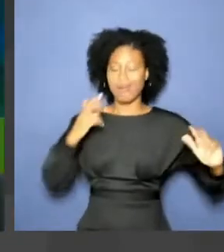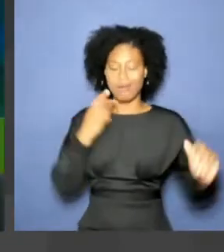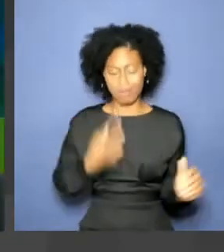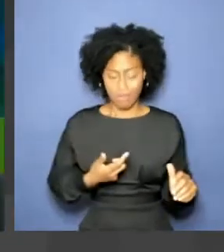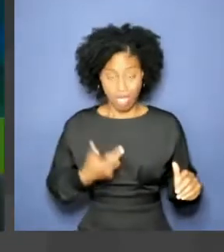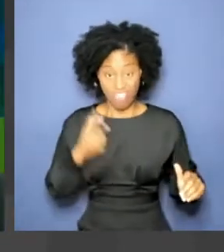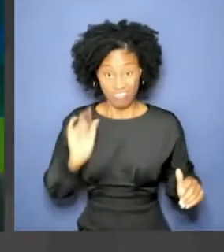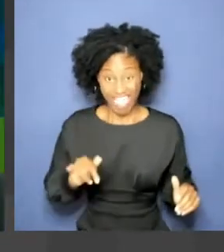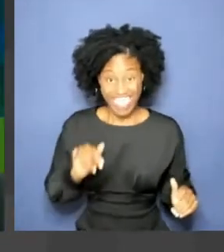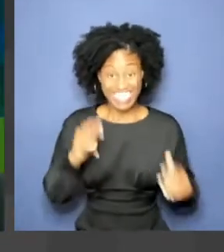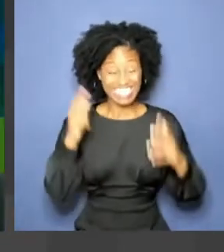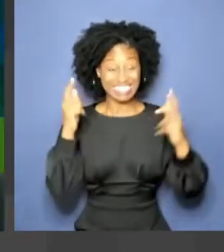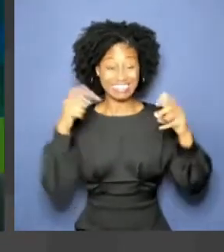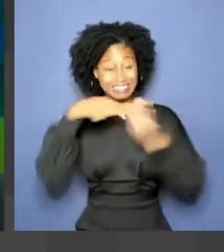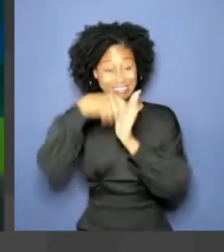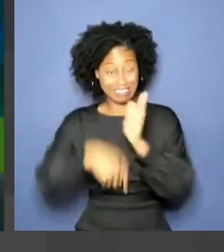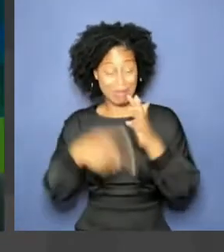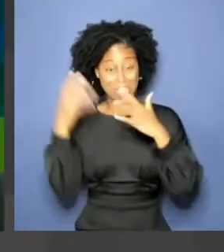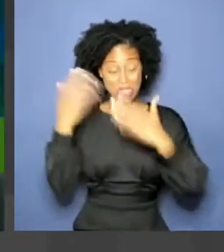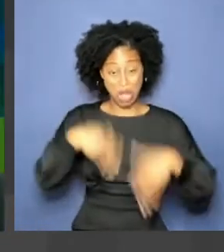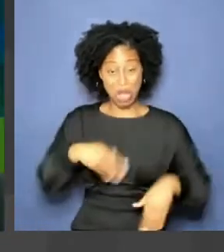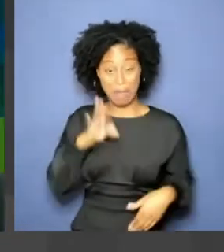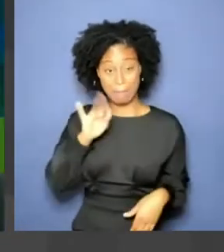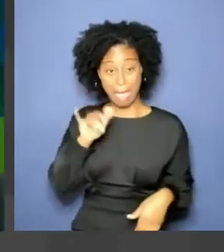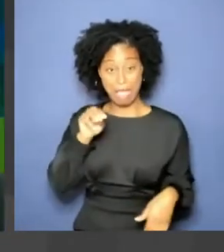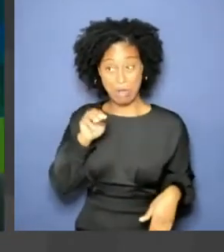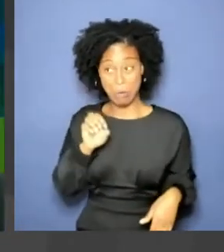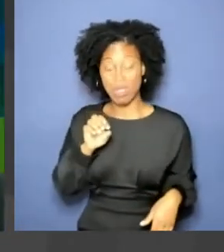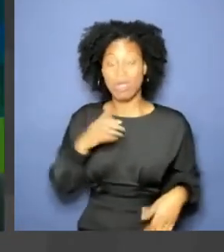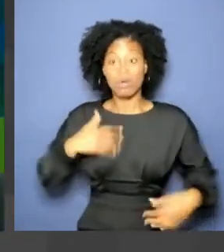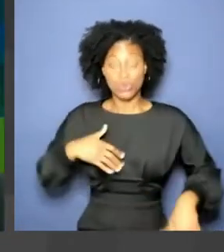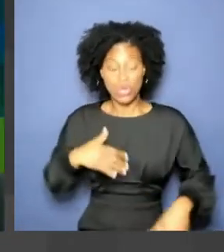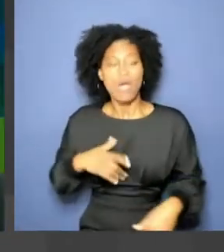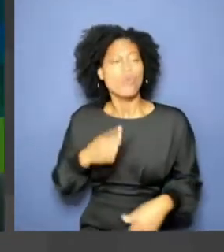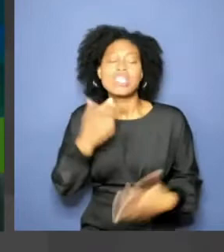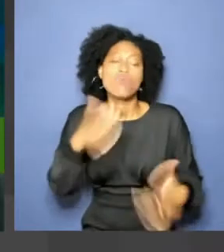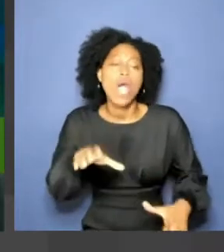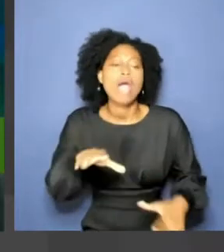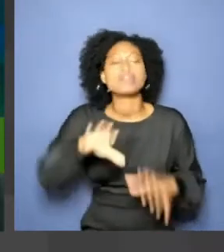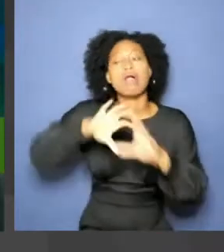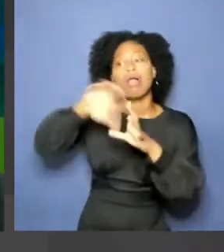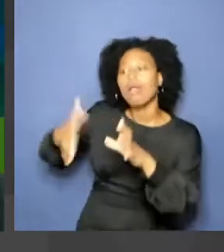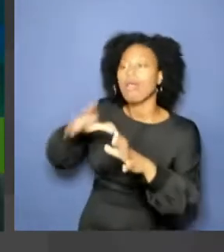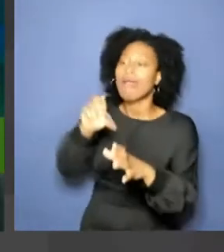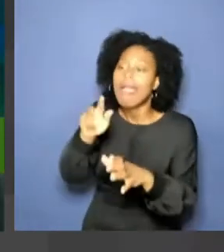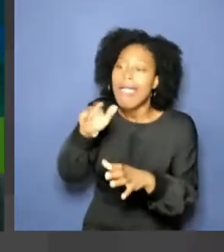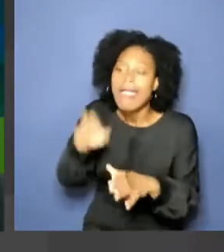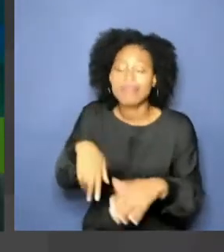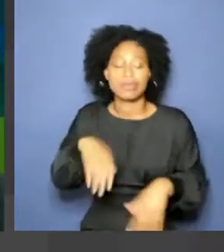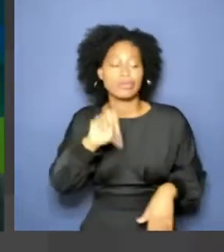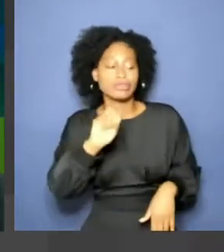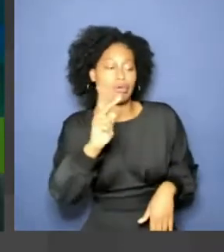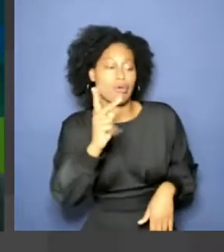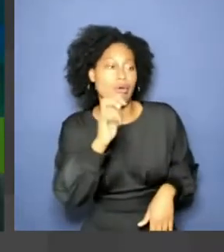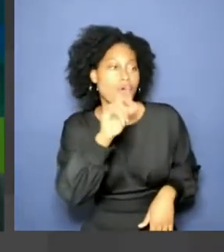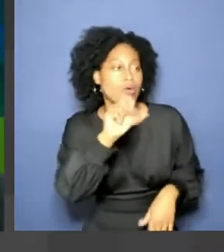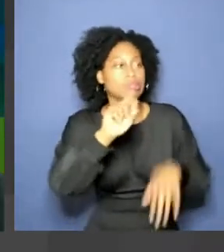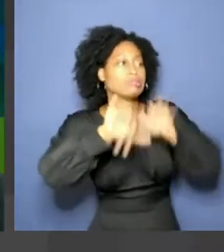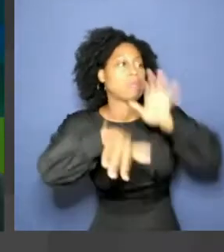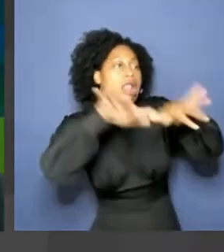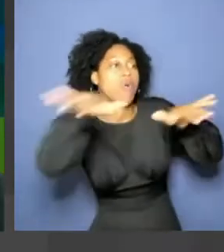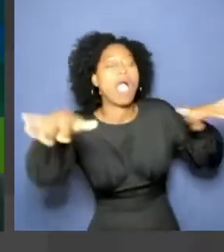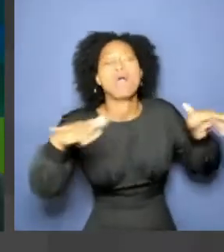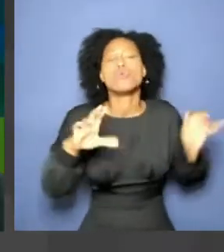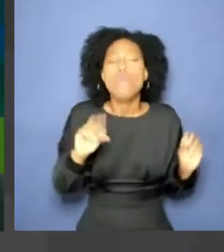Yes, I mean, we really didn't want the Deep Dark biome to just be, caves or just skulks spread around. We wanted it to add a bit more mystery to it.